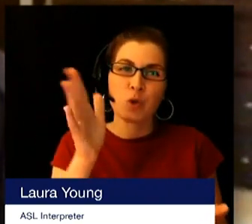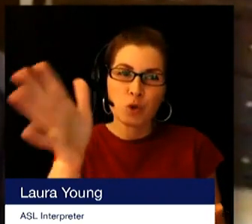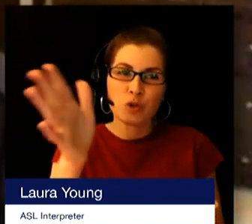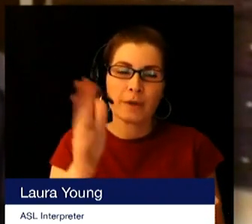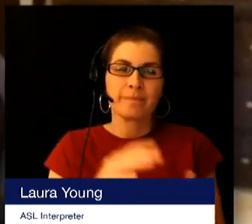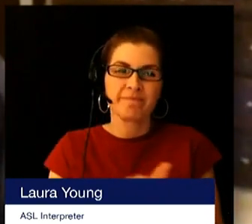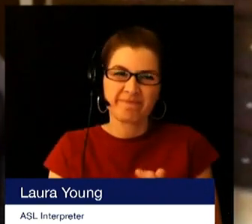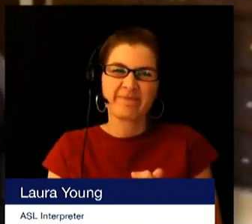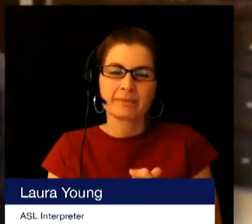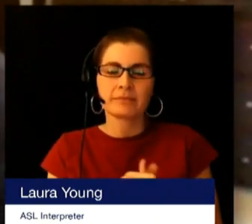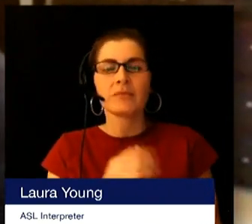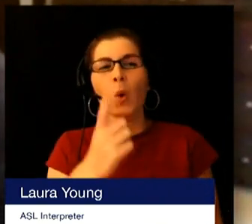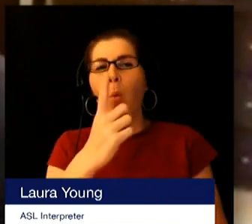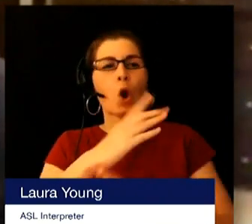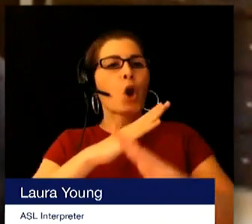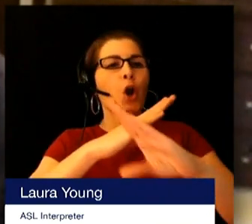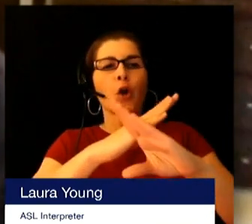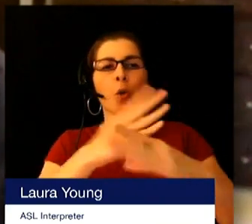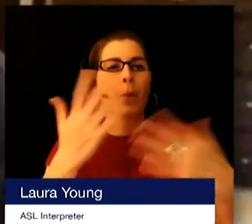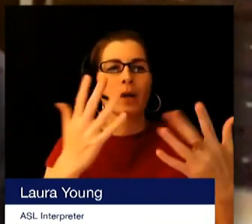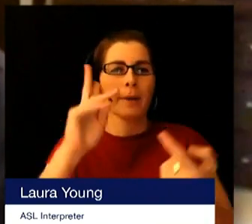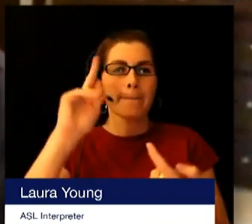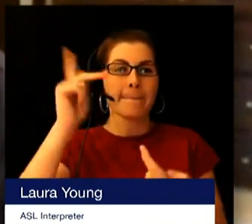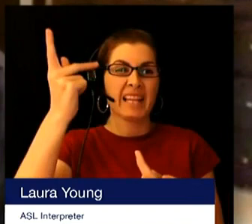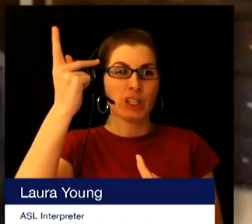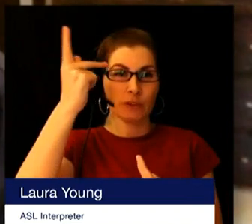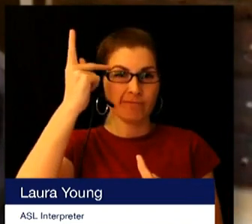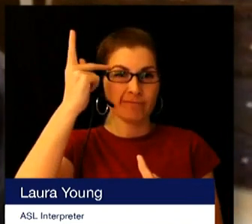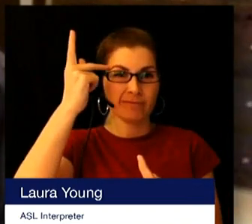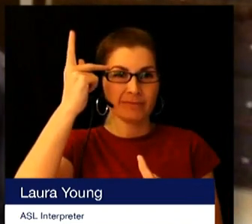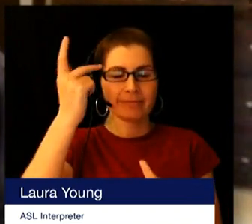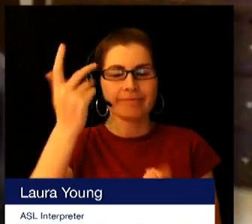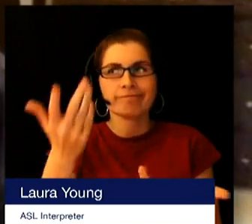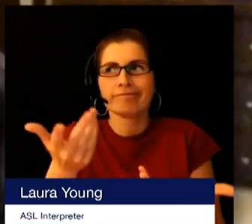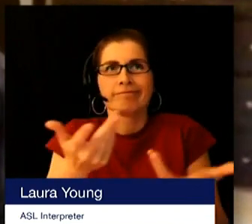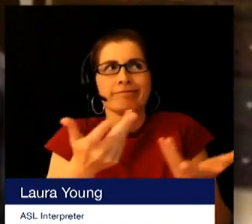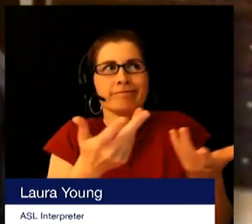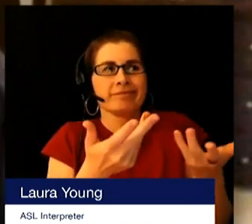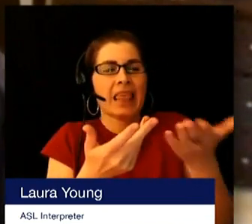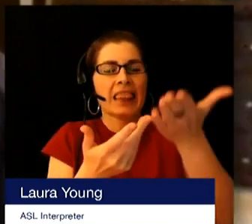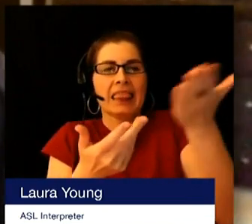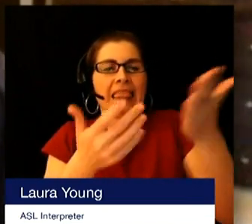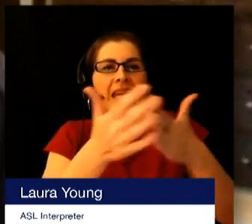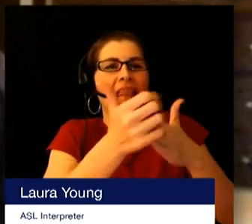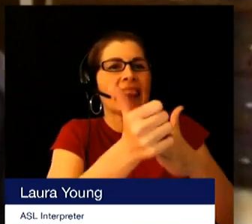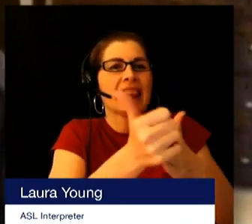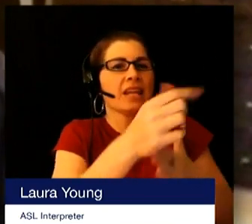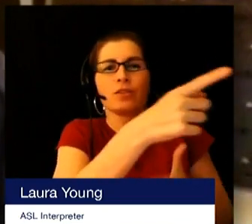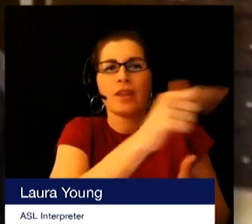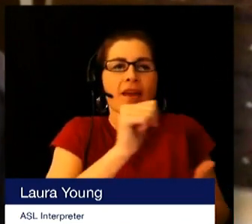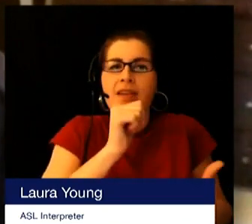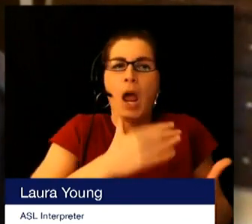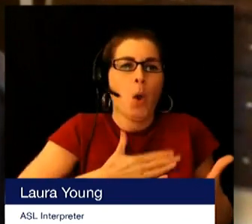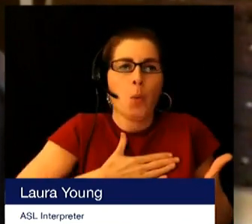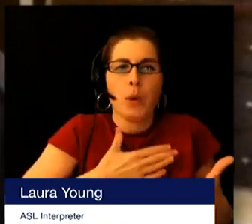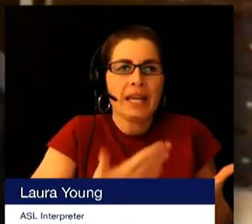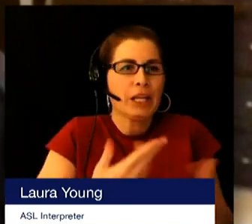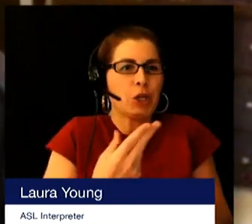this is political. You know, we just haven't had leaders willing to use the power that's been vested in